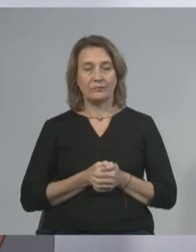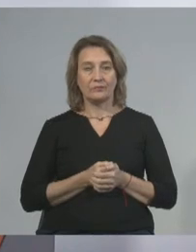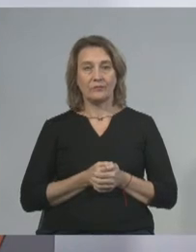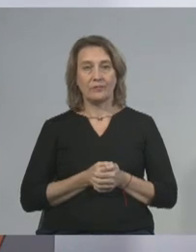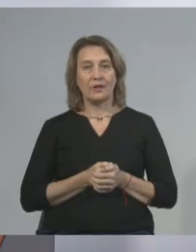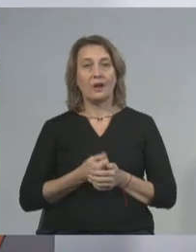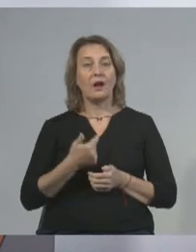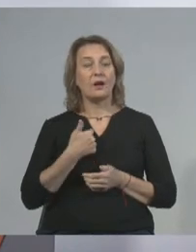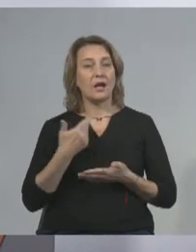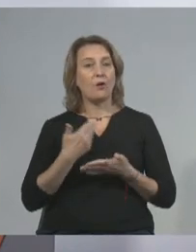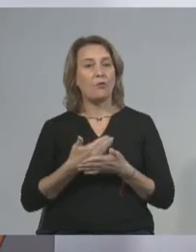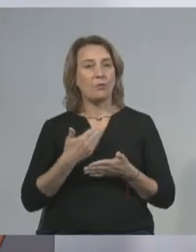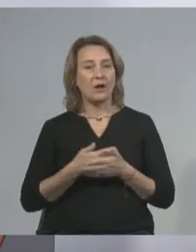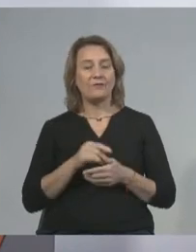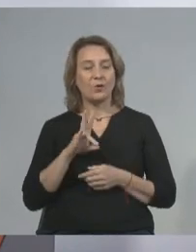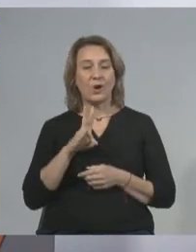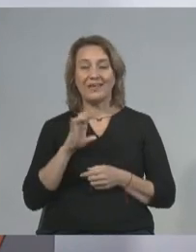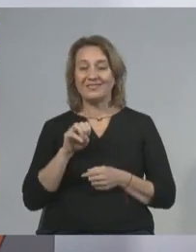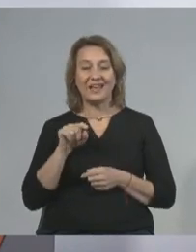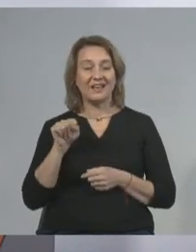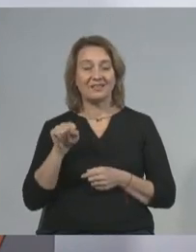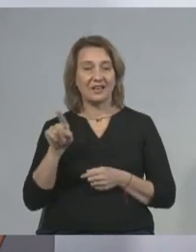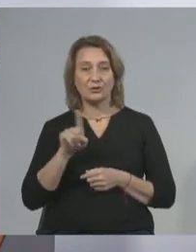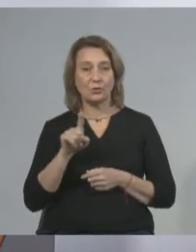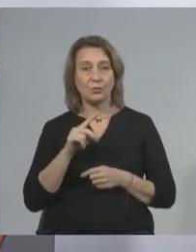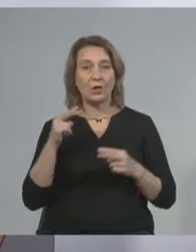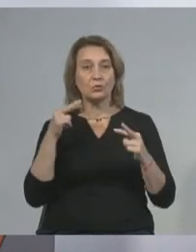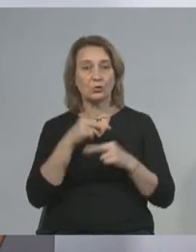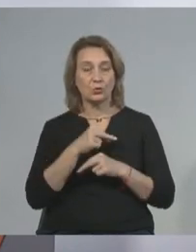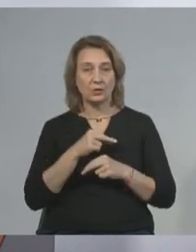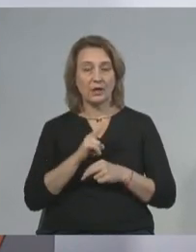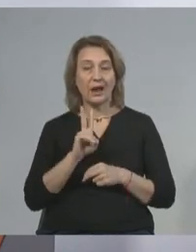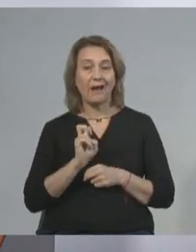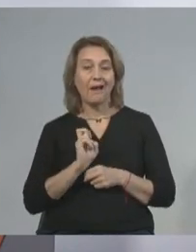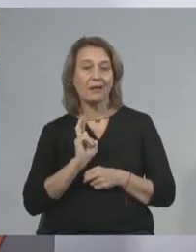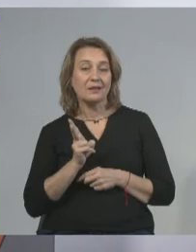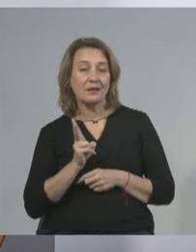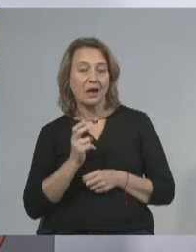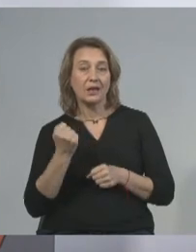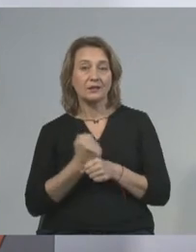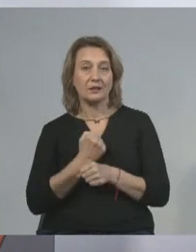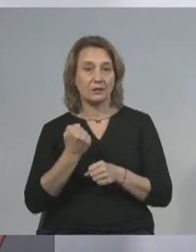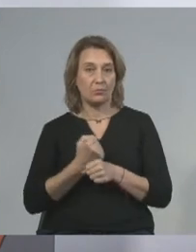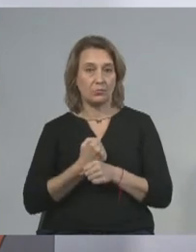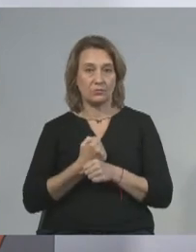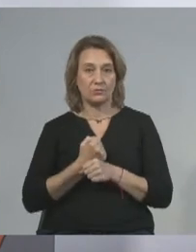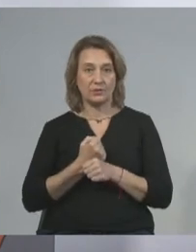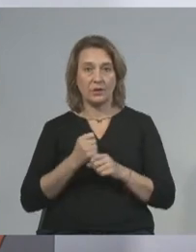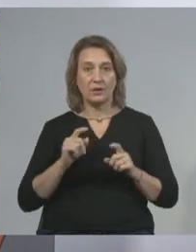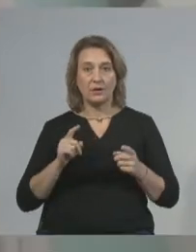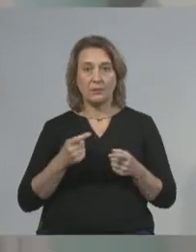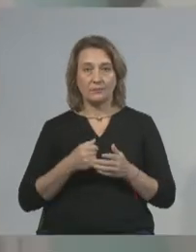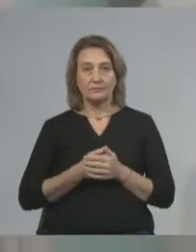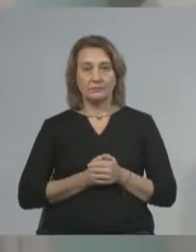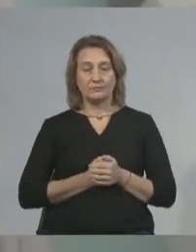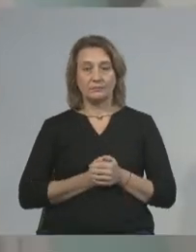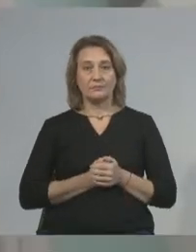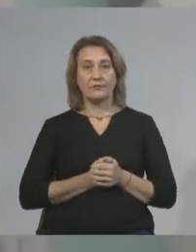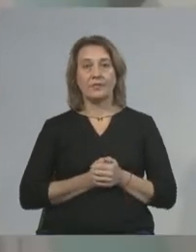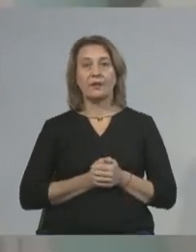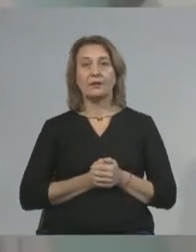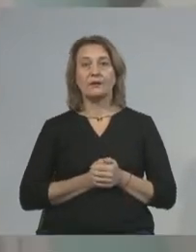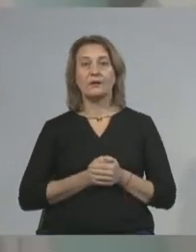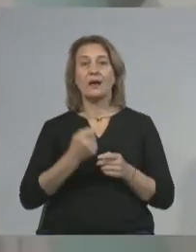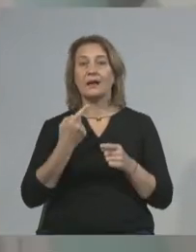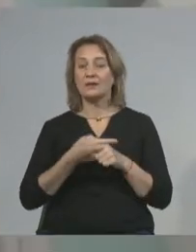how it was done and their reaction is the same yeah it's denial that whether it's litvinenko